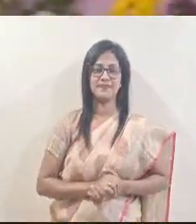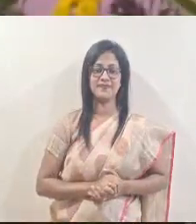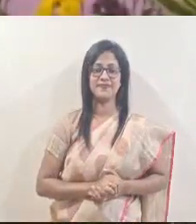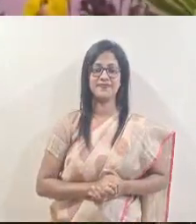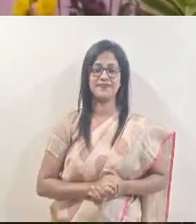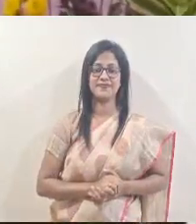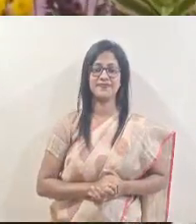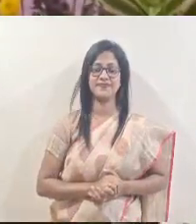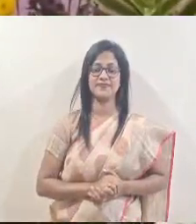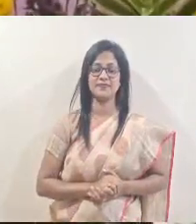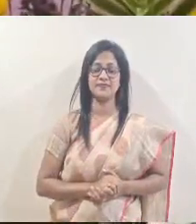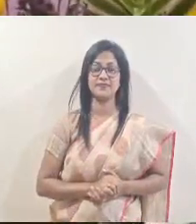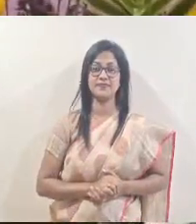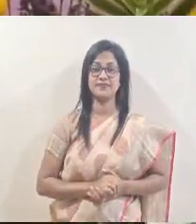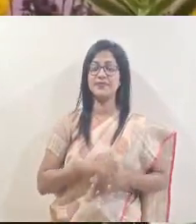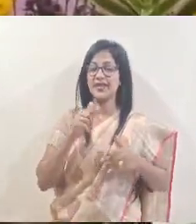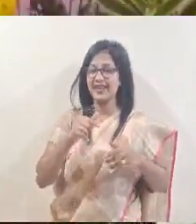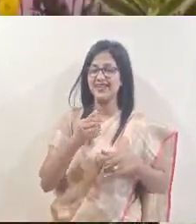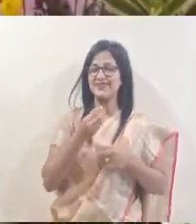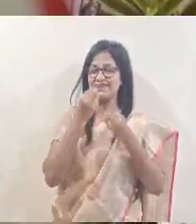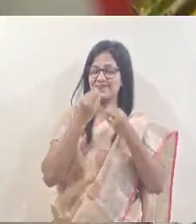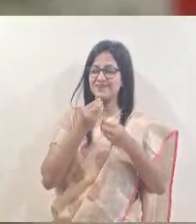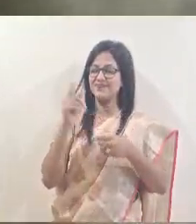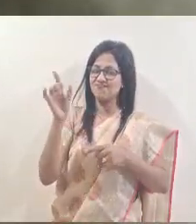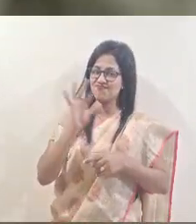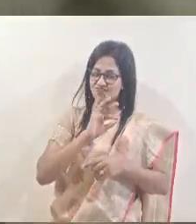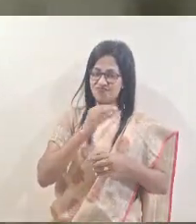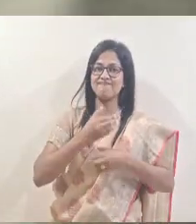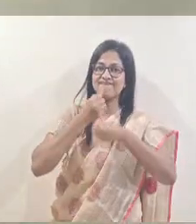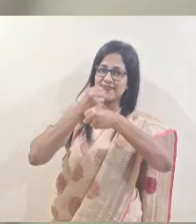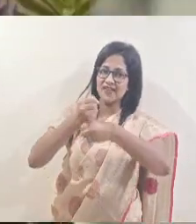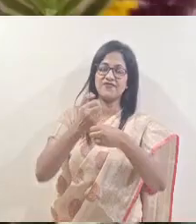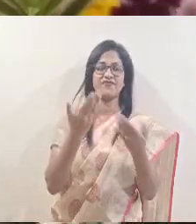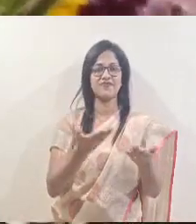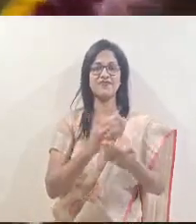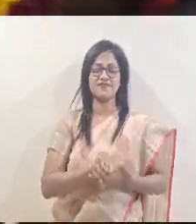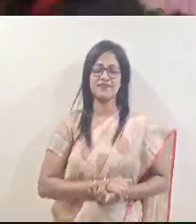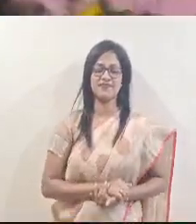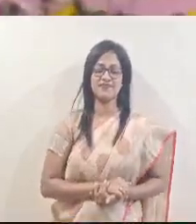you so much. Sir, we have a token of appreciation for you.